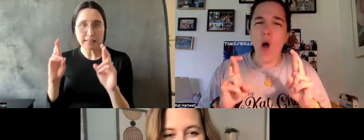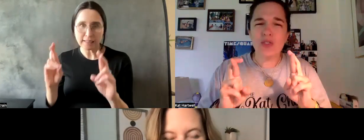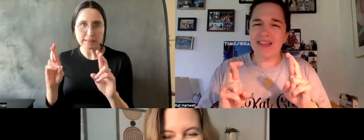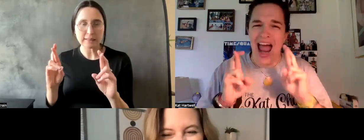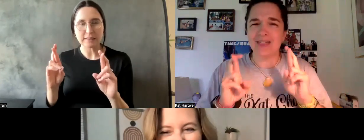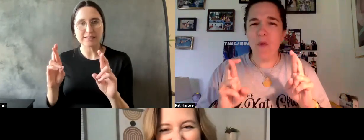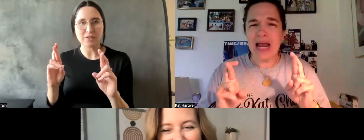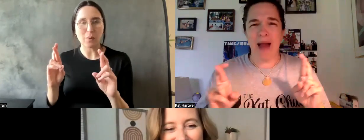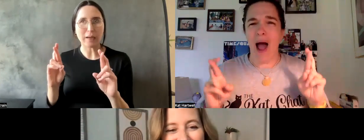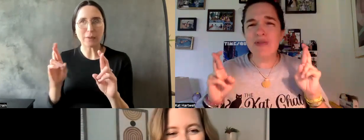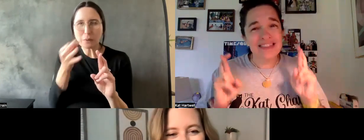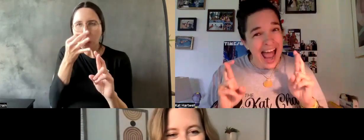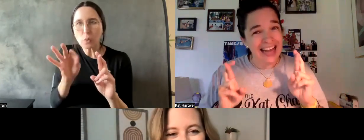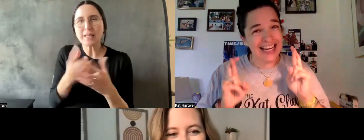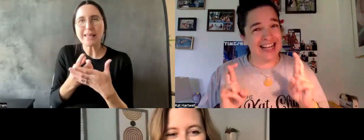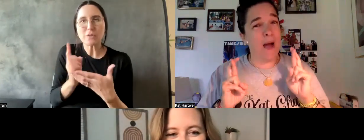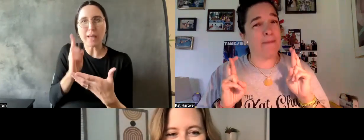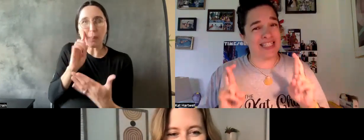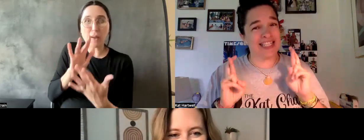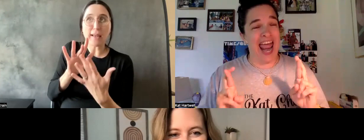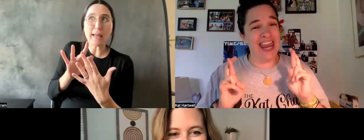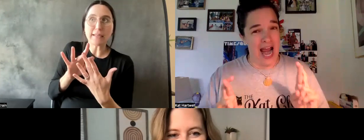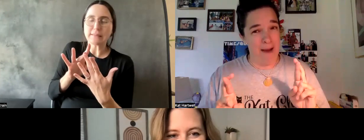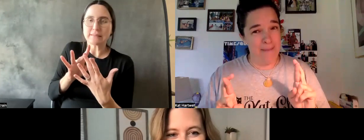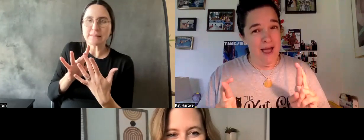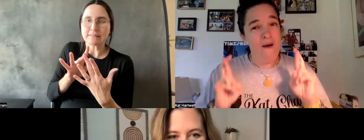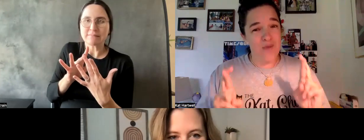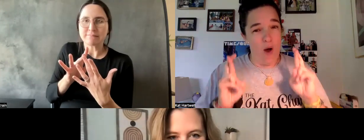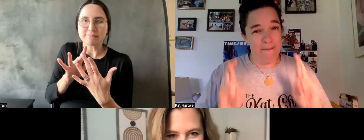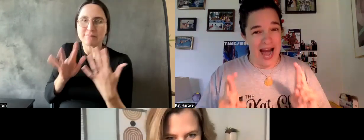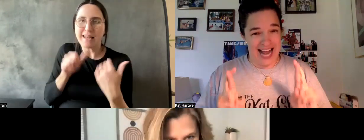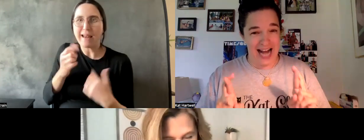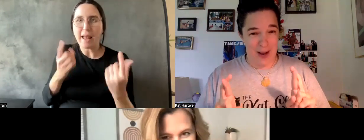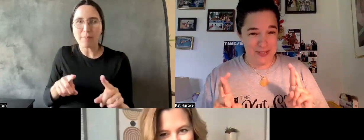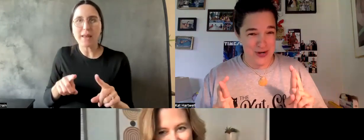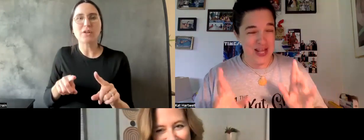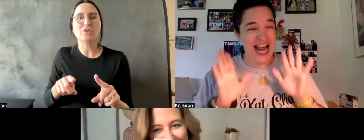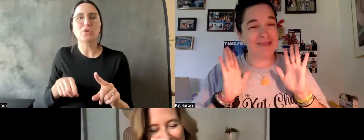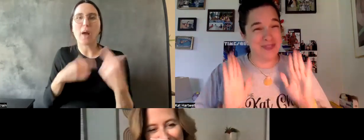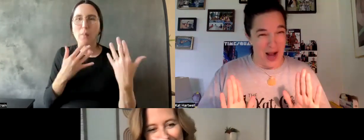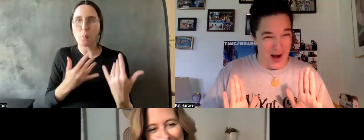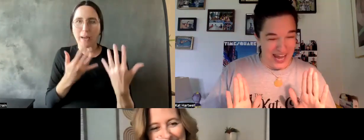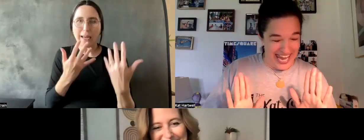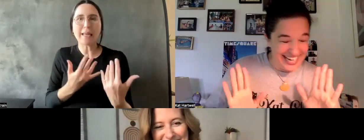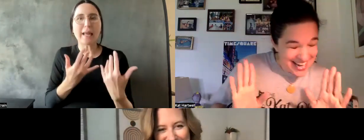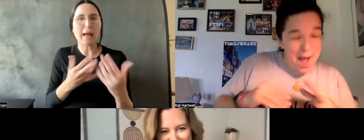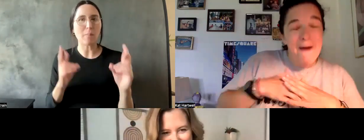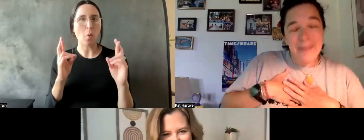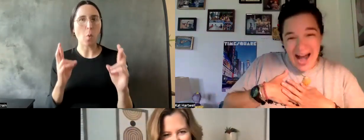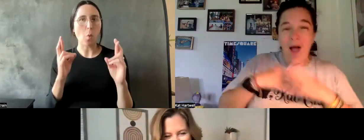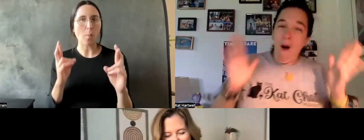so close last week, but I was not getting up at 6 a.m. for a podcast opportunity. I'm